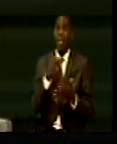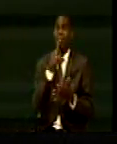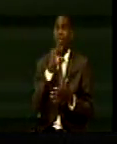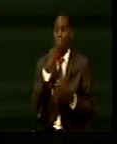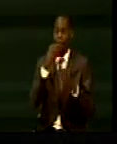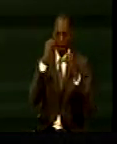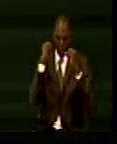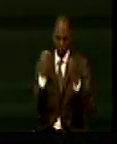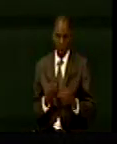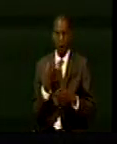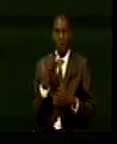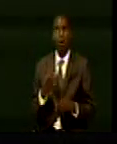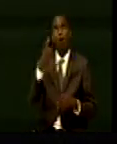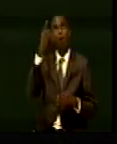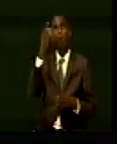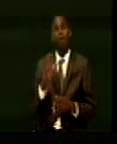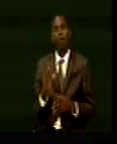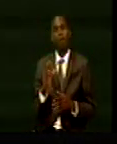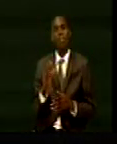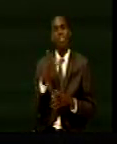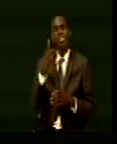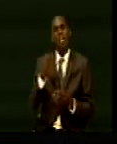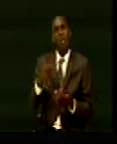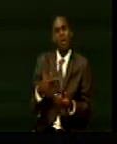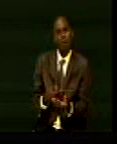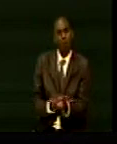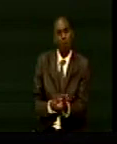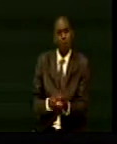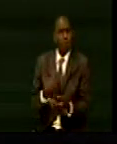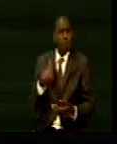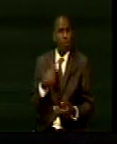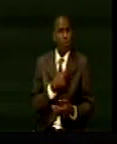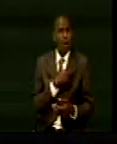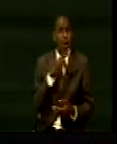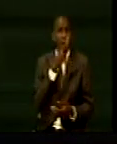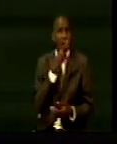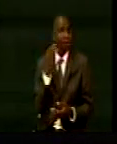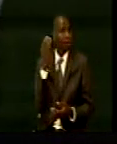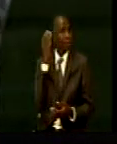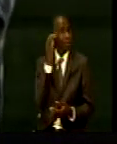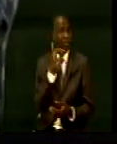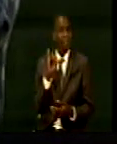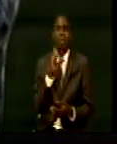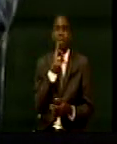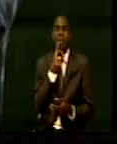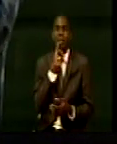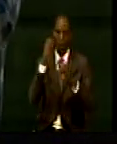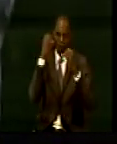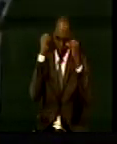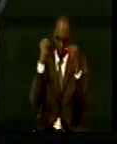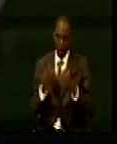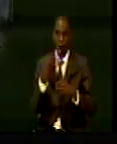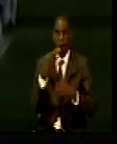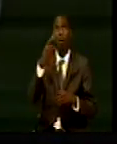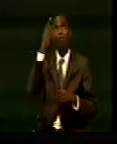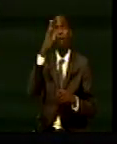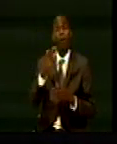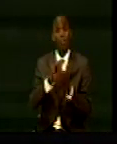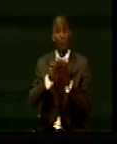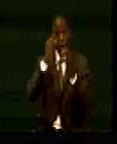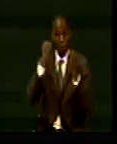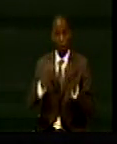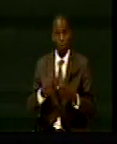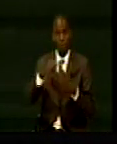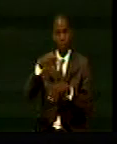The gospel that we're hearing is the power of God. And that power tonight will change your